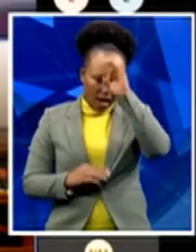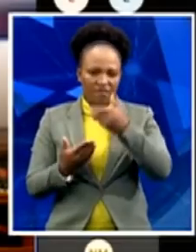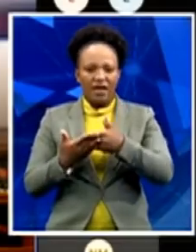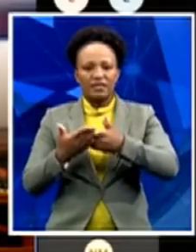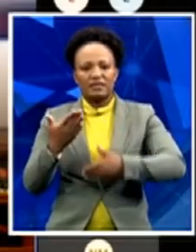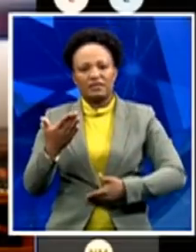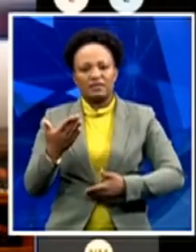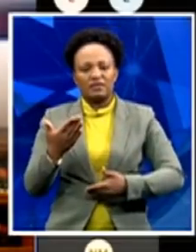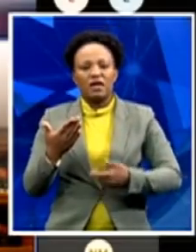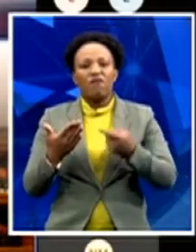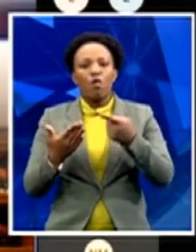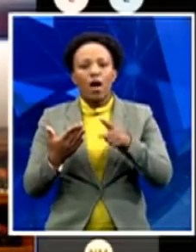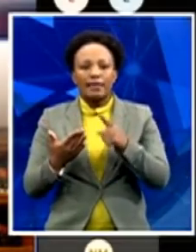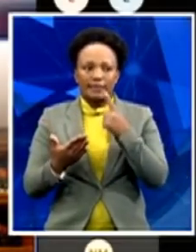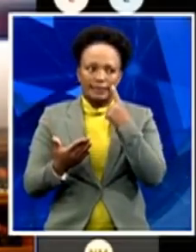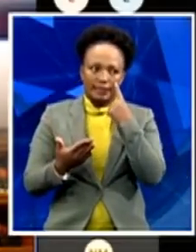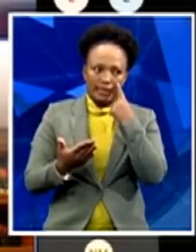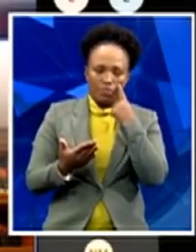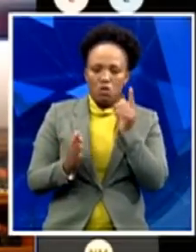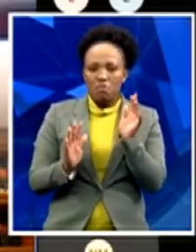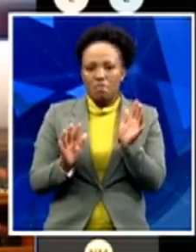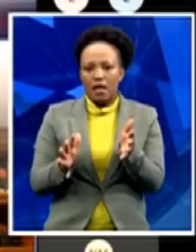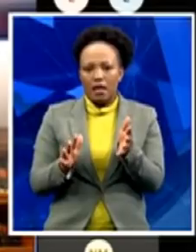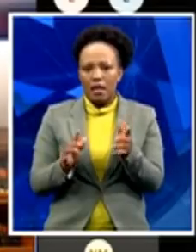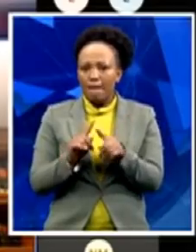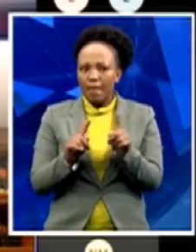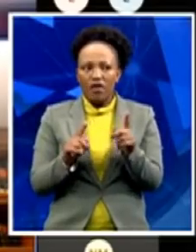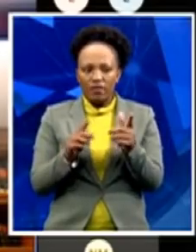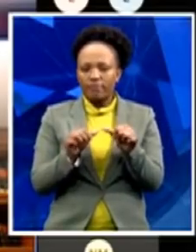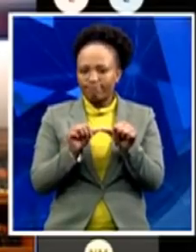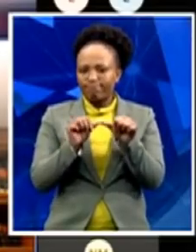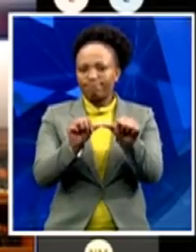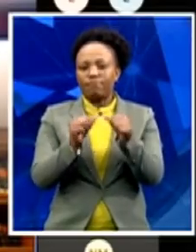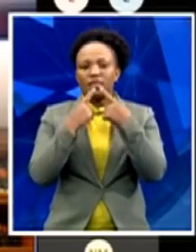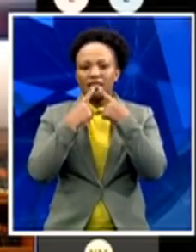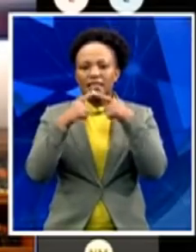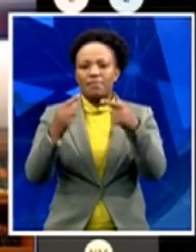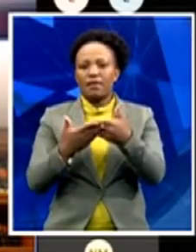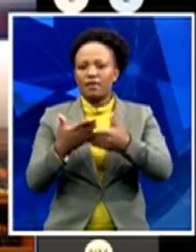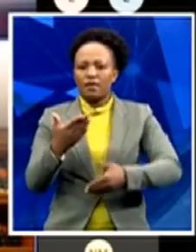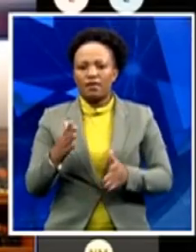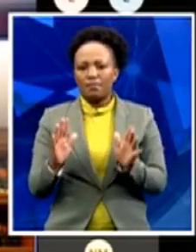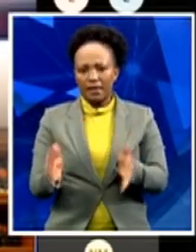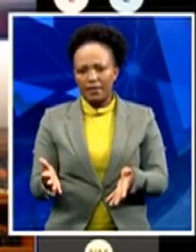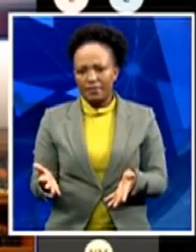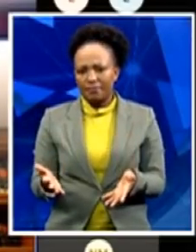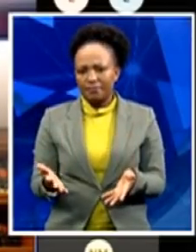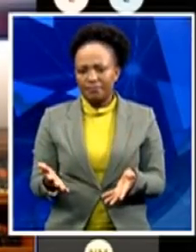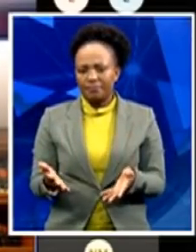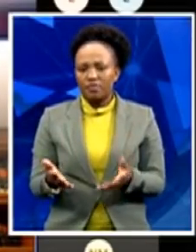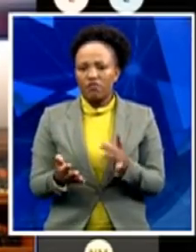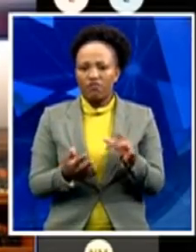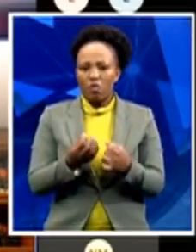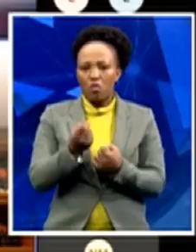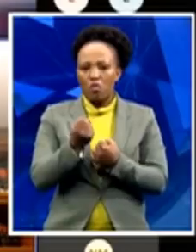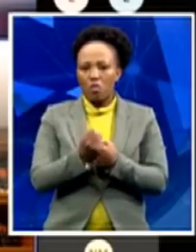Before that, it remains a statement. And when it's attested to and the oath is taken, it becomes